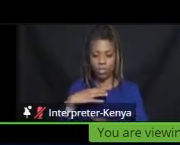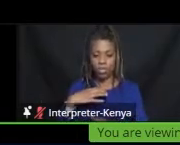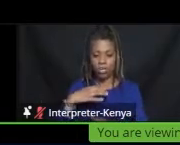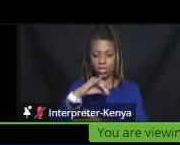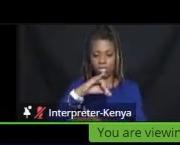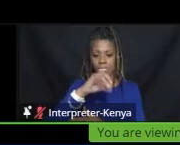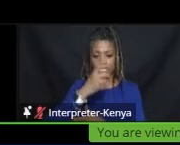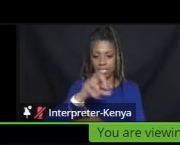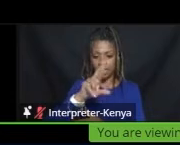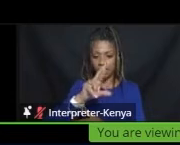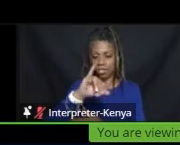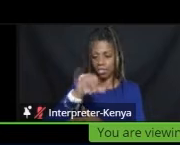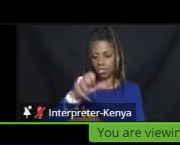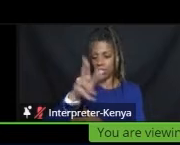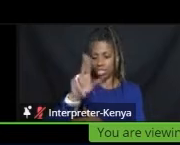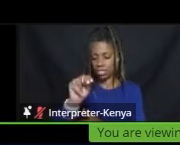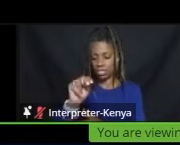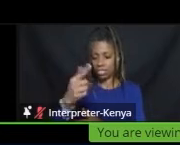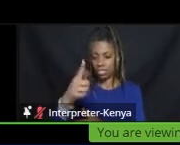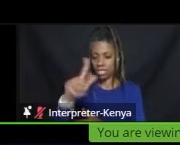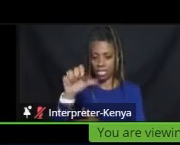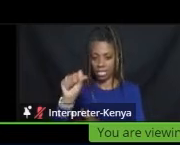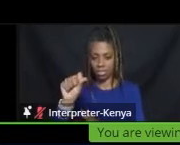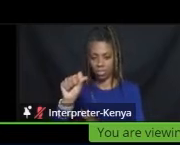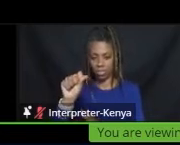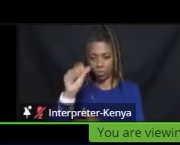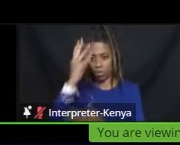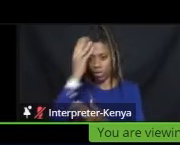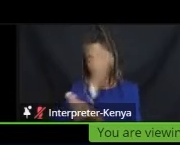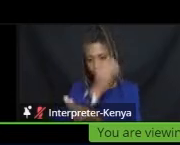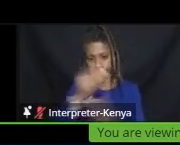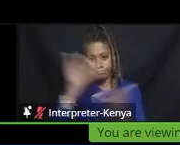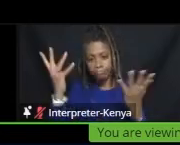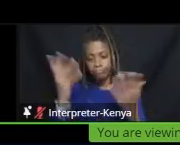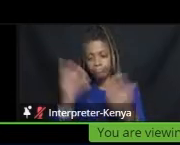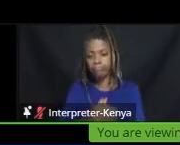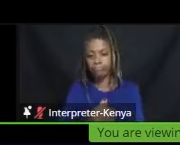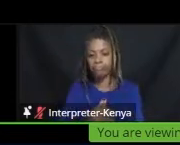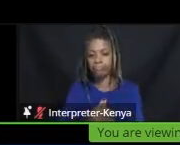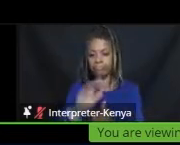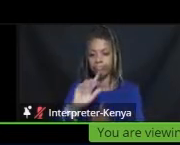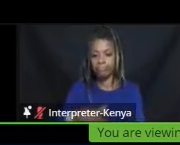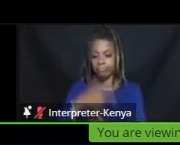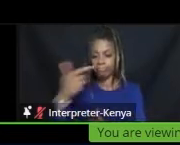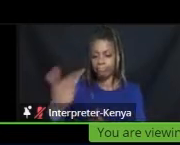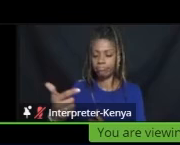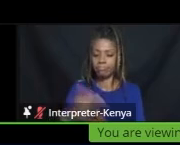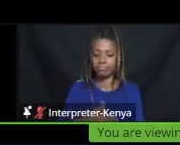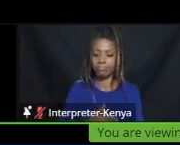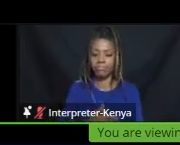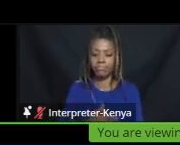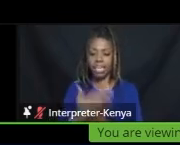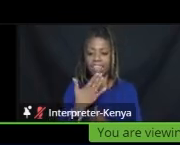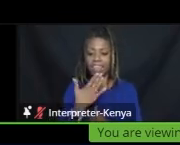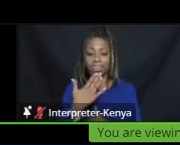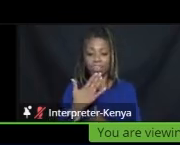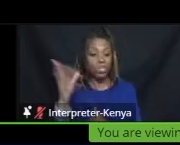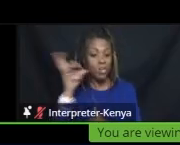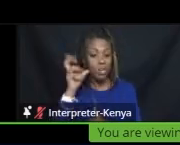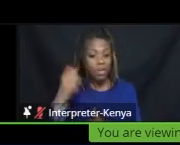Glass, who will provide us with some opening thoughts for this meeting tonight. Dr. Glass. Thanks, Toni. Can everybody hear me